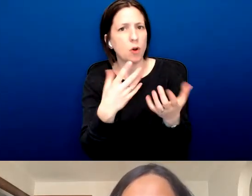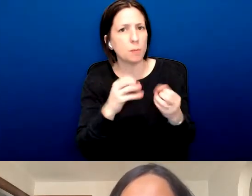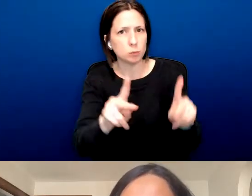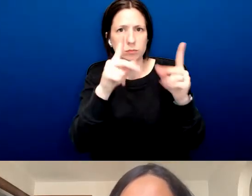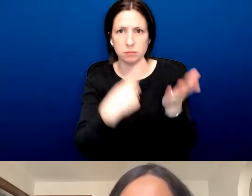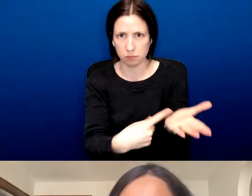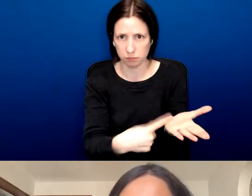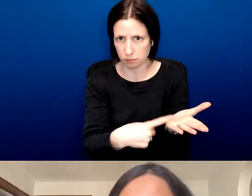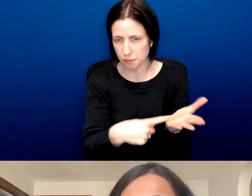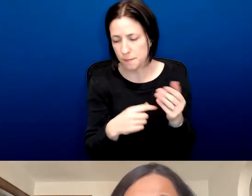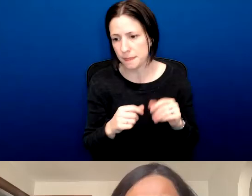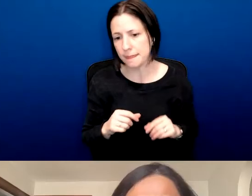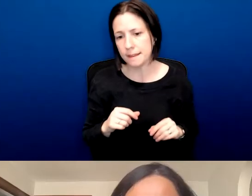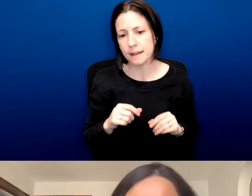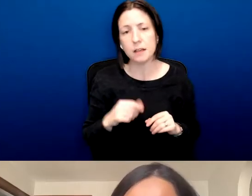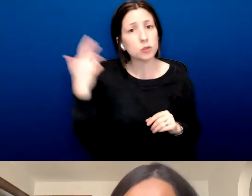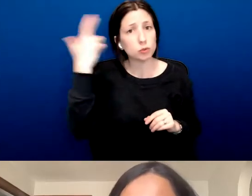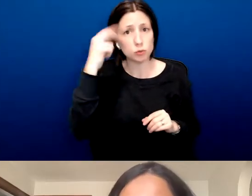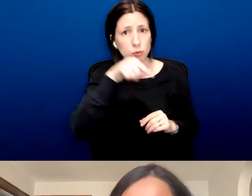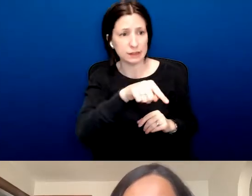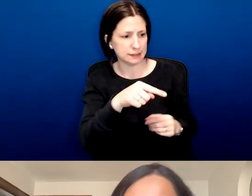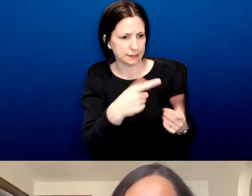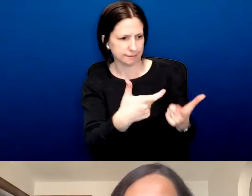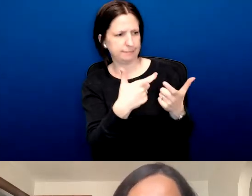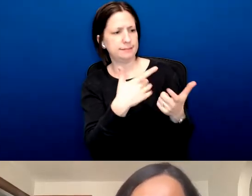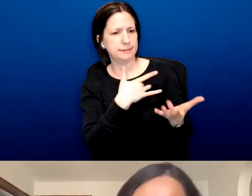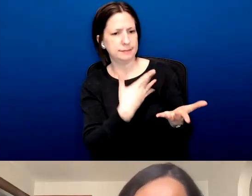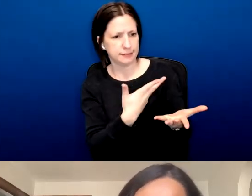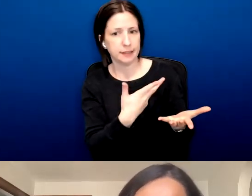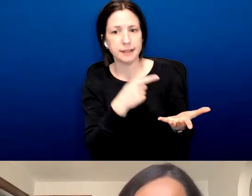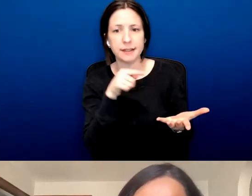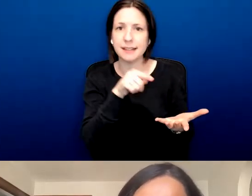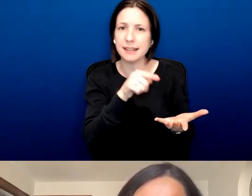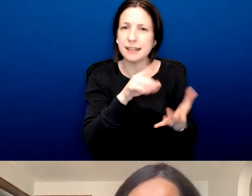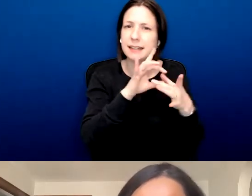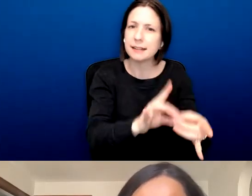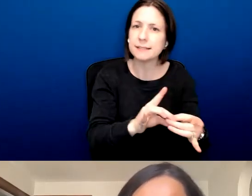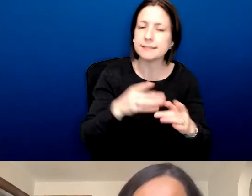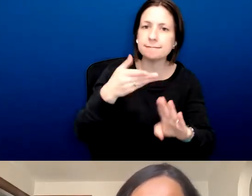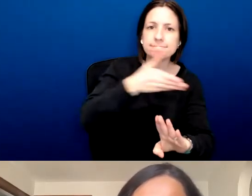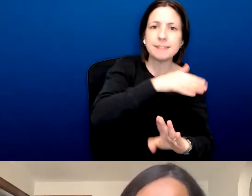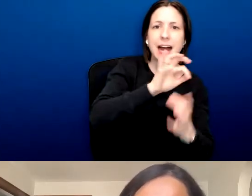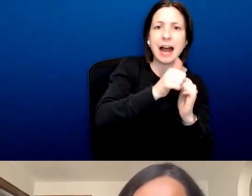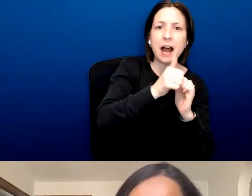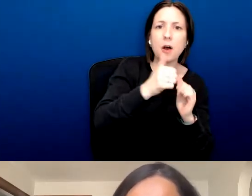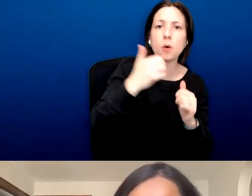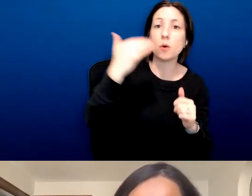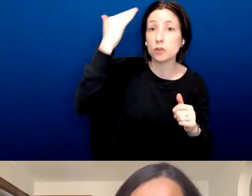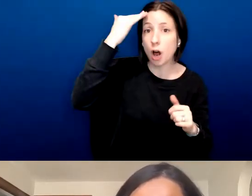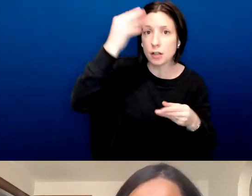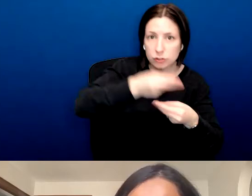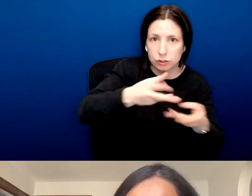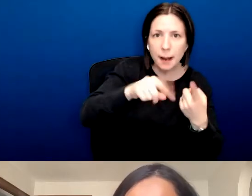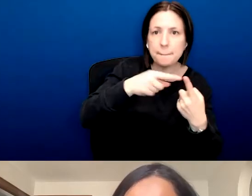this has a lot to do with how knowledge production around South Asia, around caste,